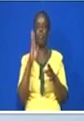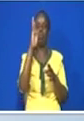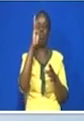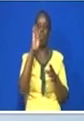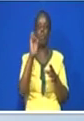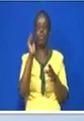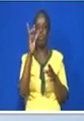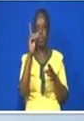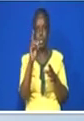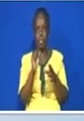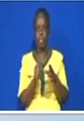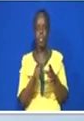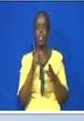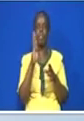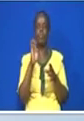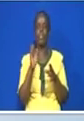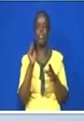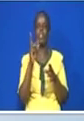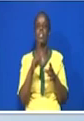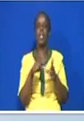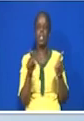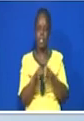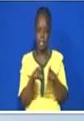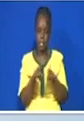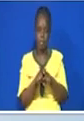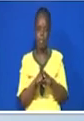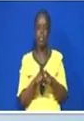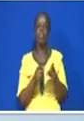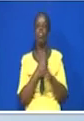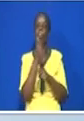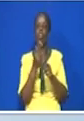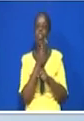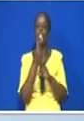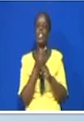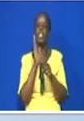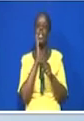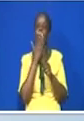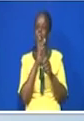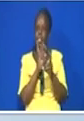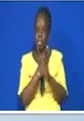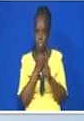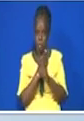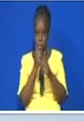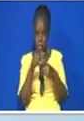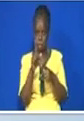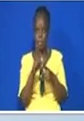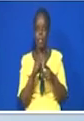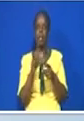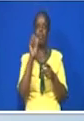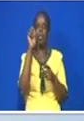beads. The beads are identical except the color. Question